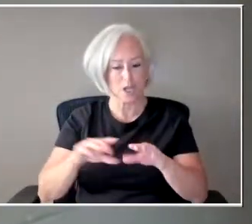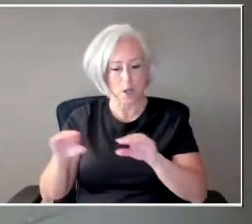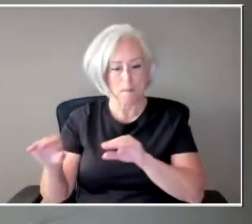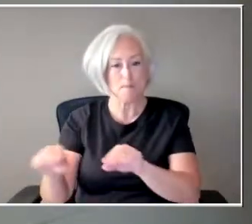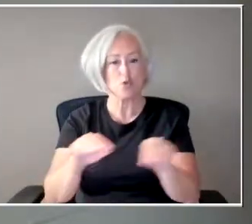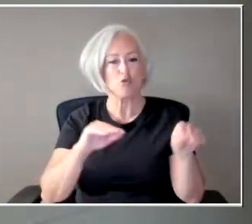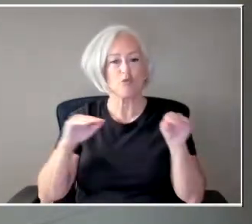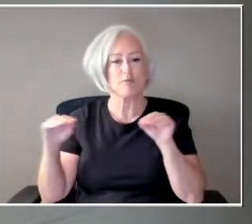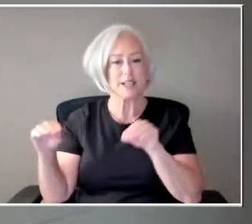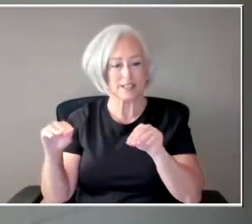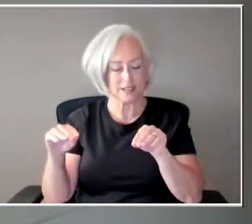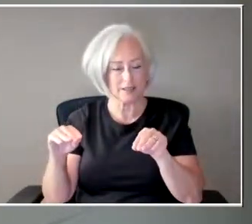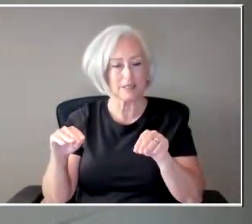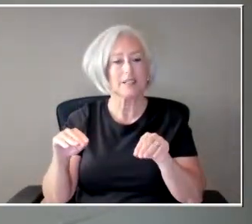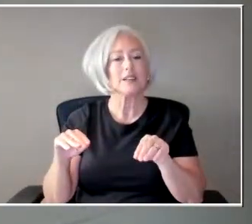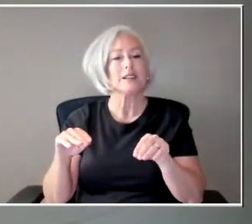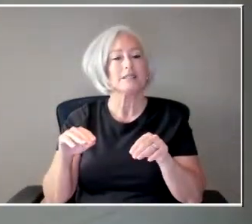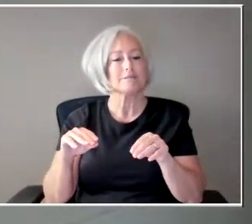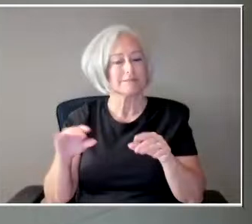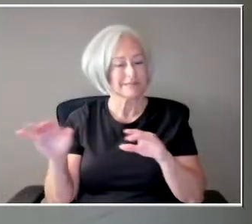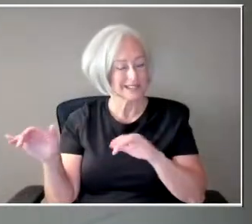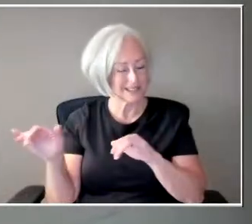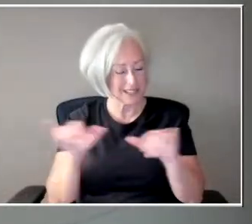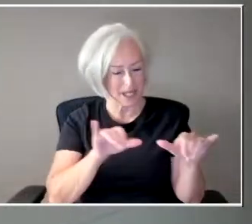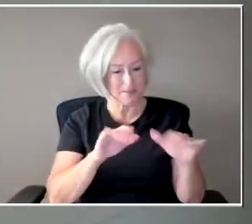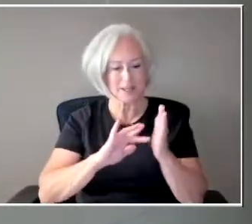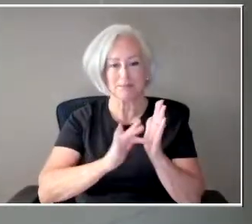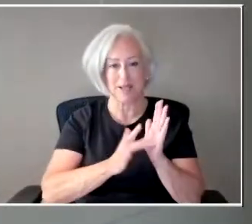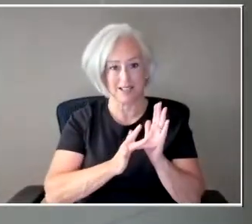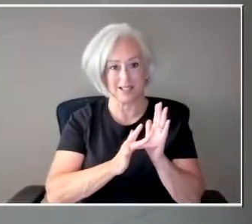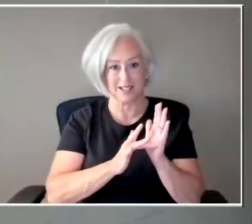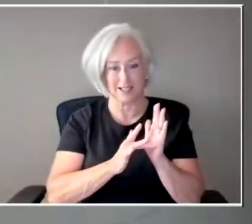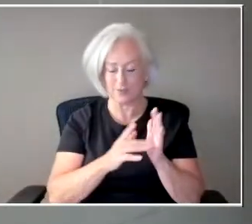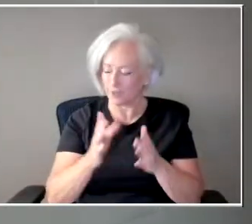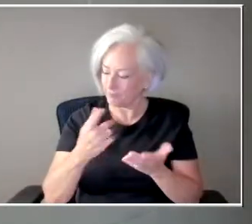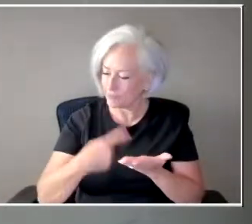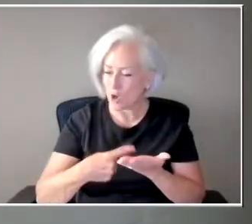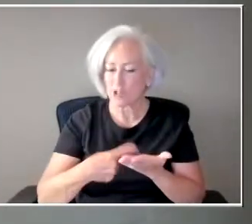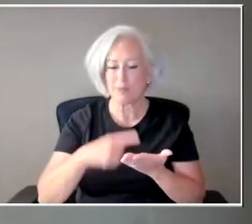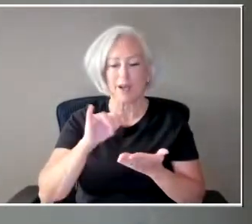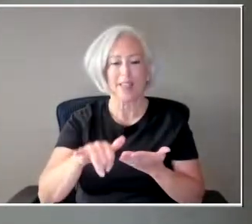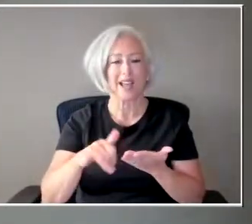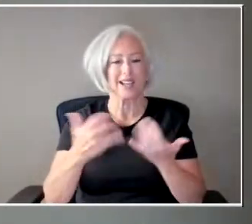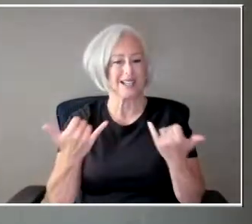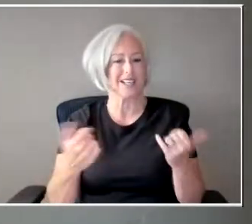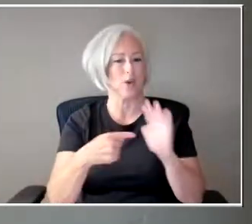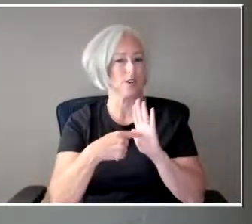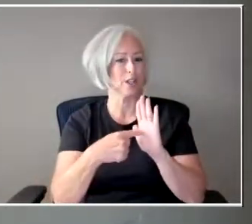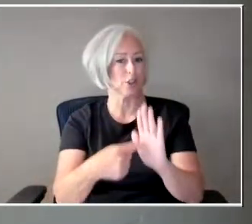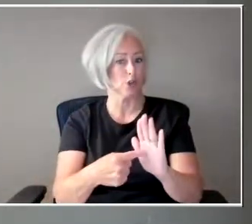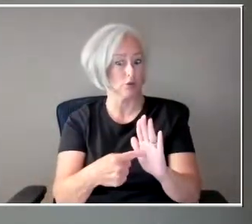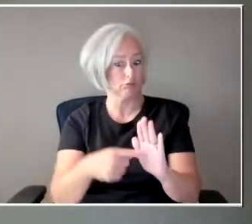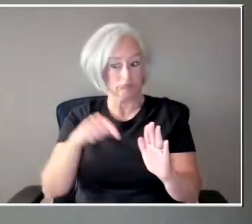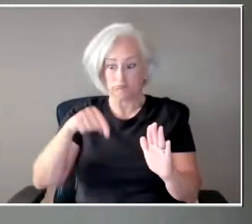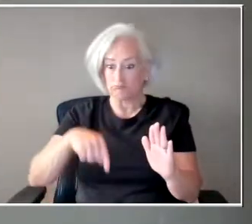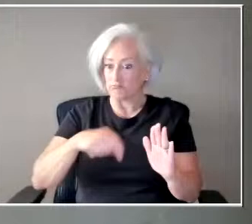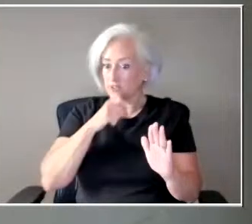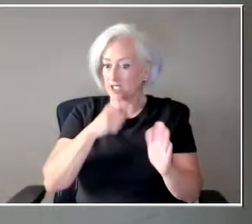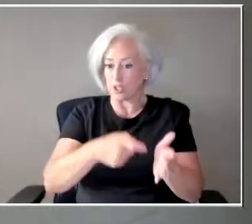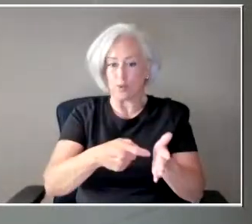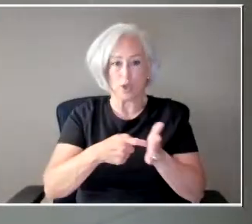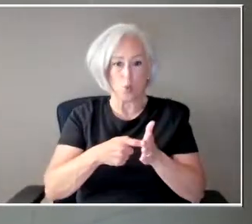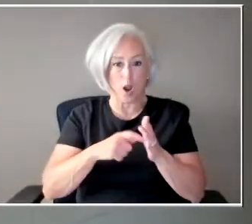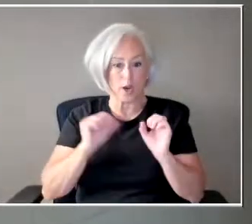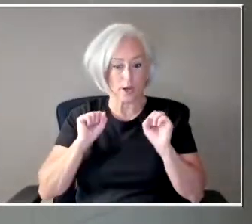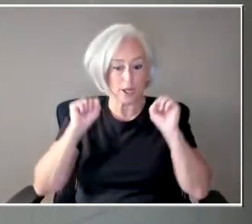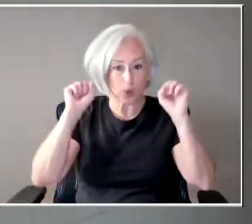We've talked about it, but today we're going to show you, and we're going to show you in a way that doesn't require any equipment. It doesn't require any weights. We're